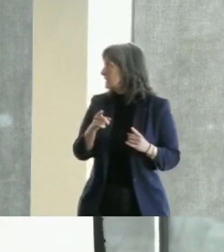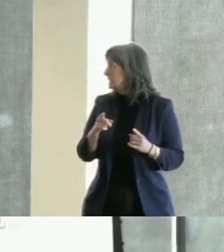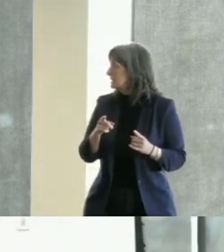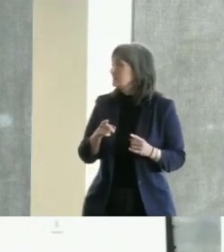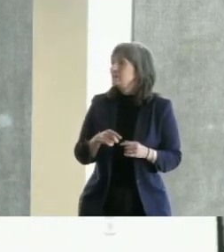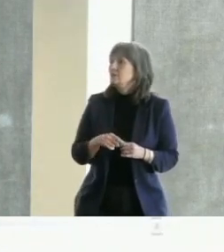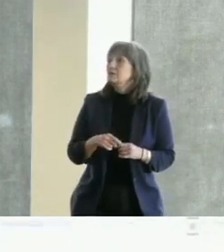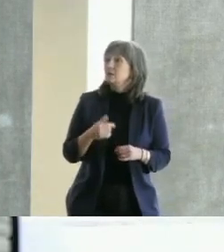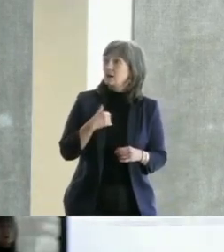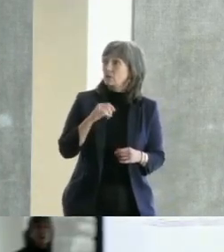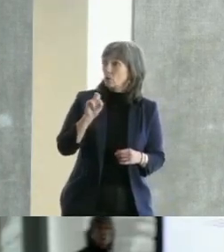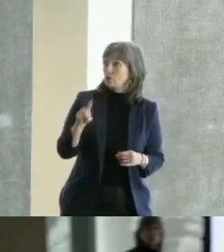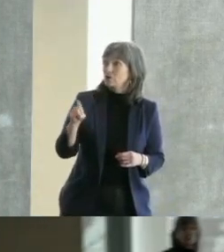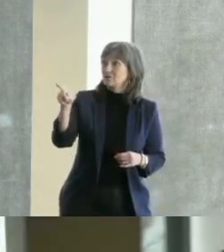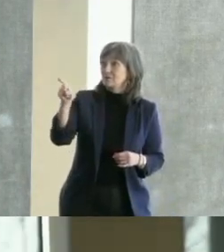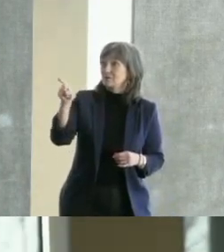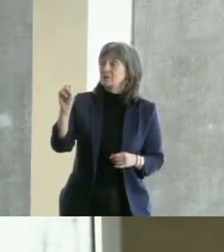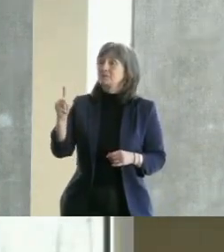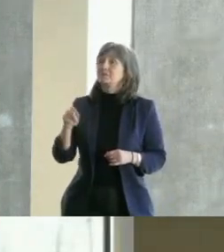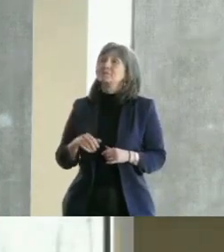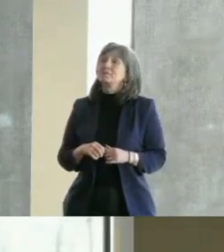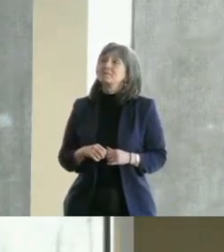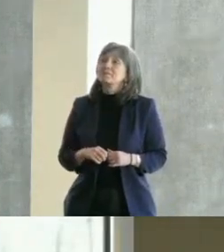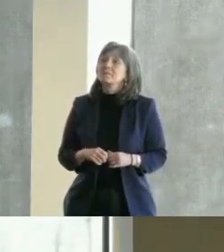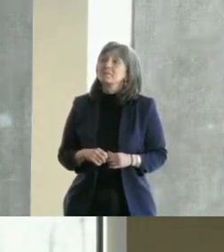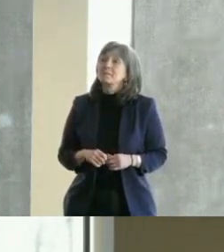person. We have a question down the back.